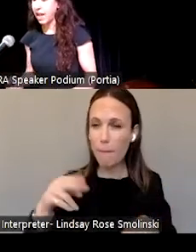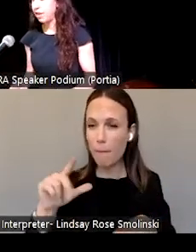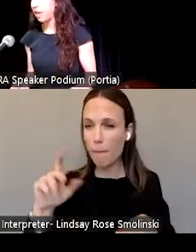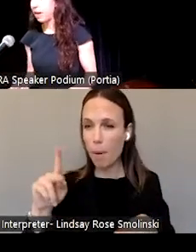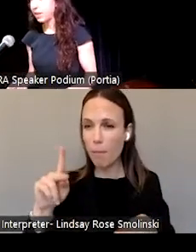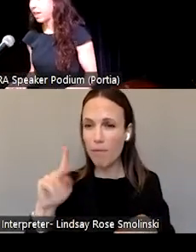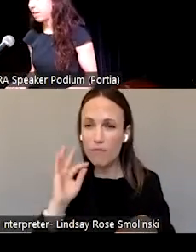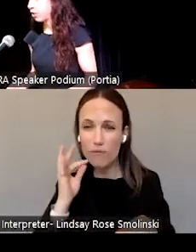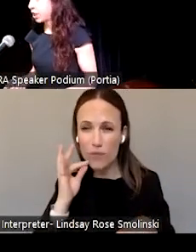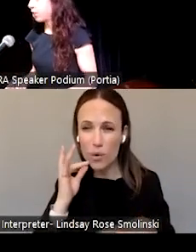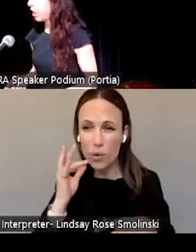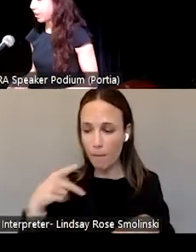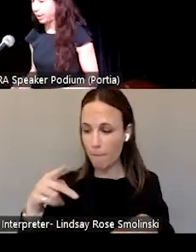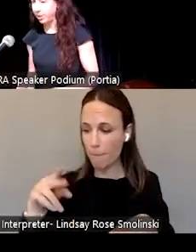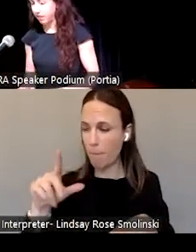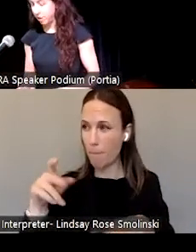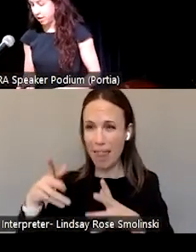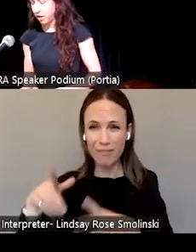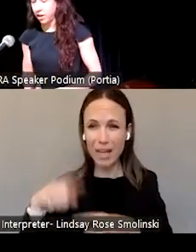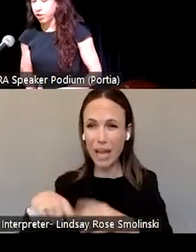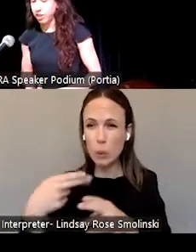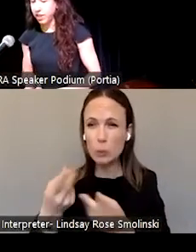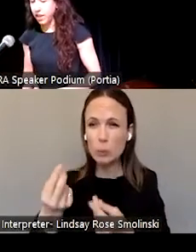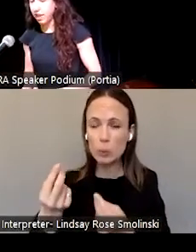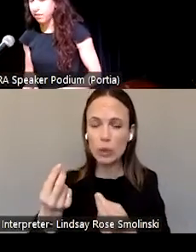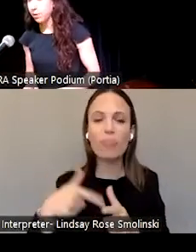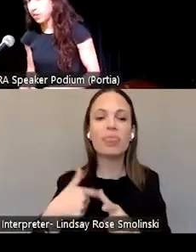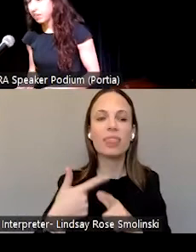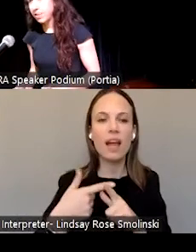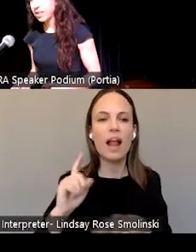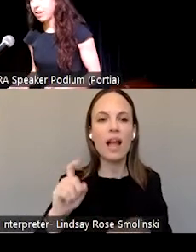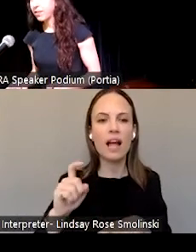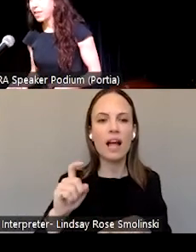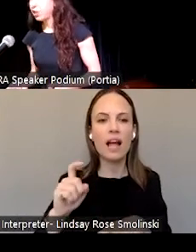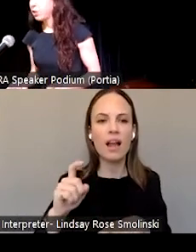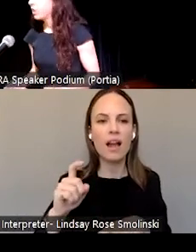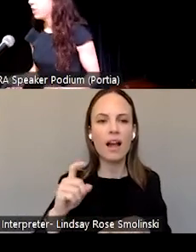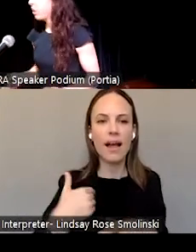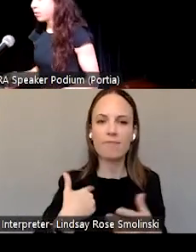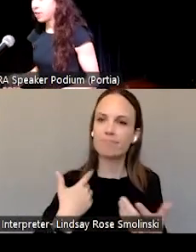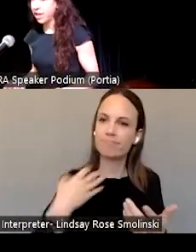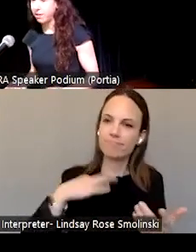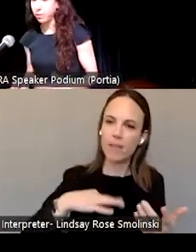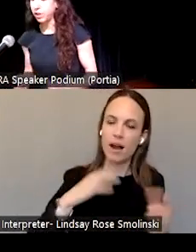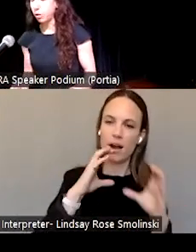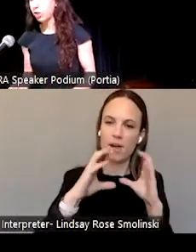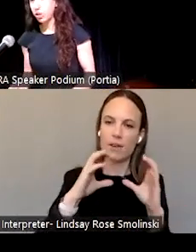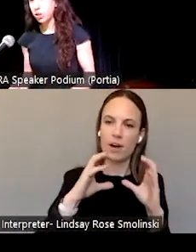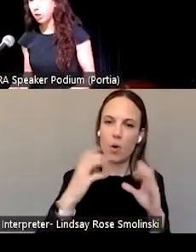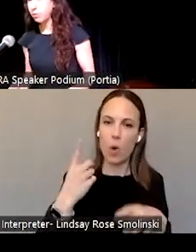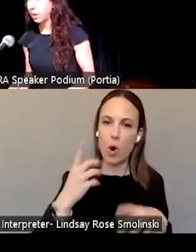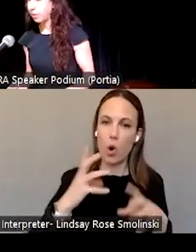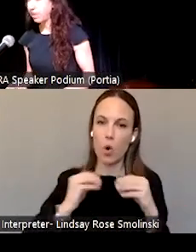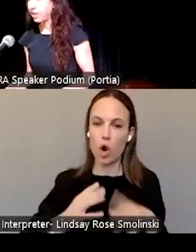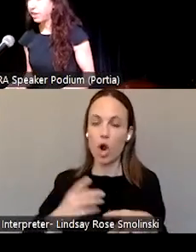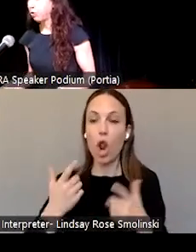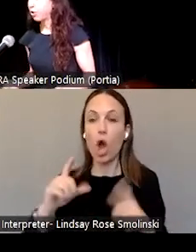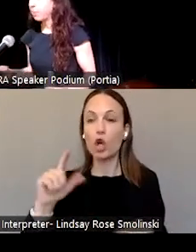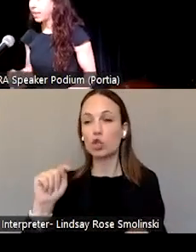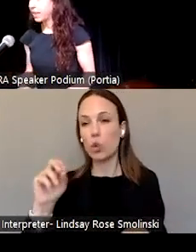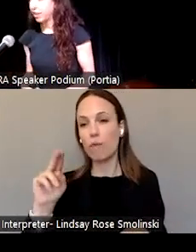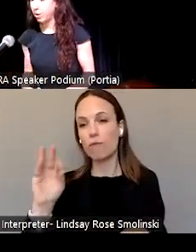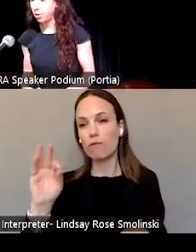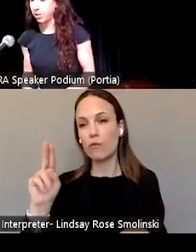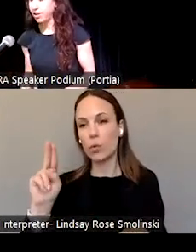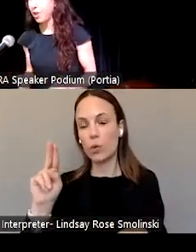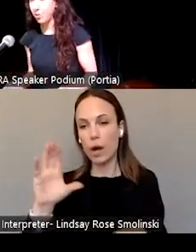at the end of every day that she could not use. She then had a fortuitous conversation with the owner of one of the largest tofu companies in the country,